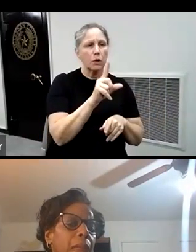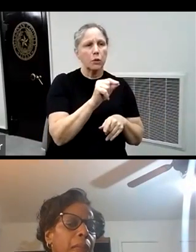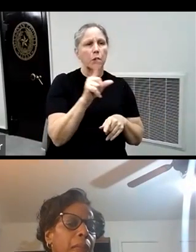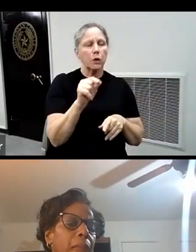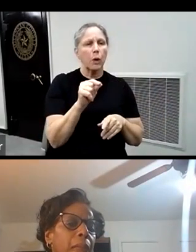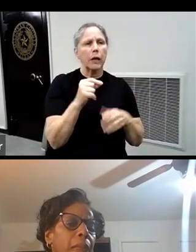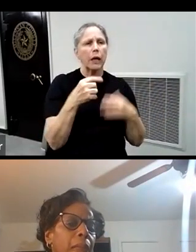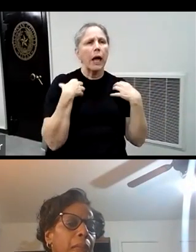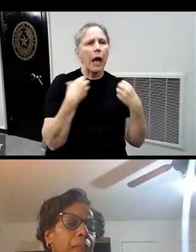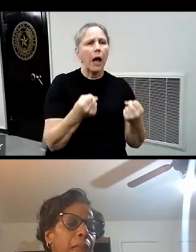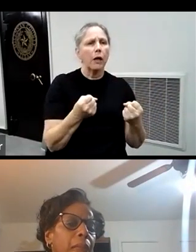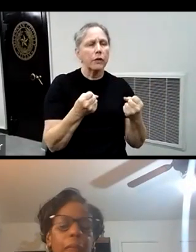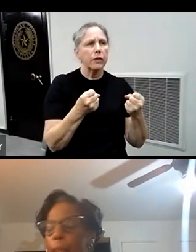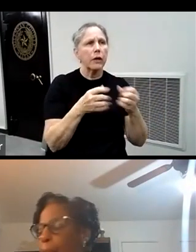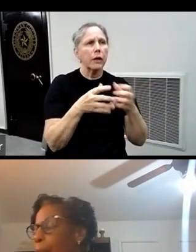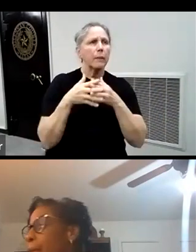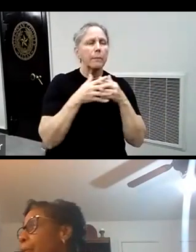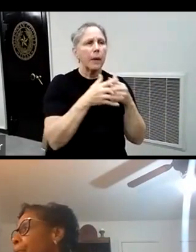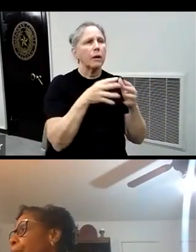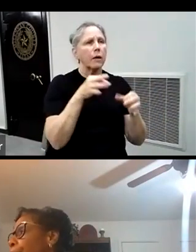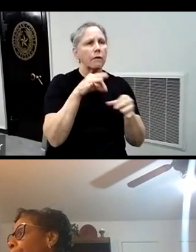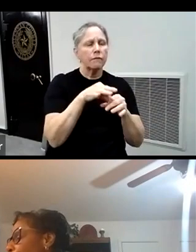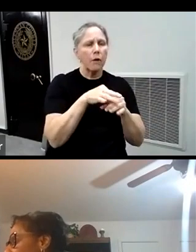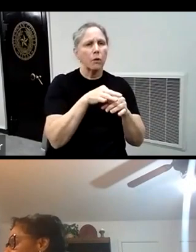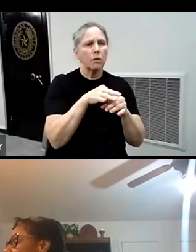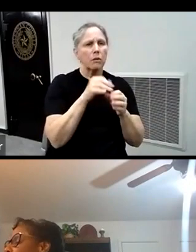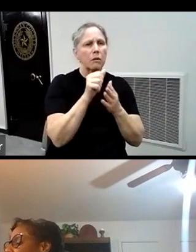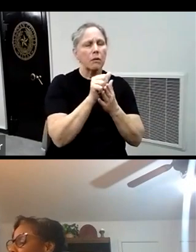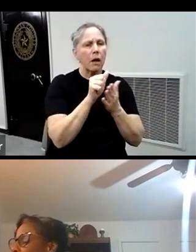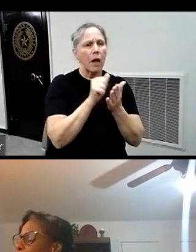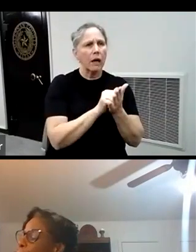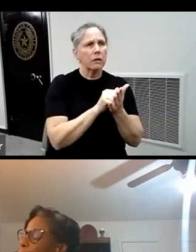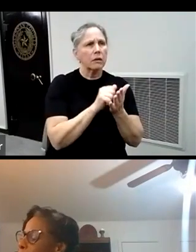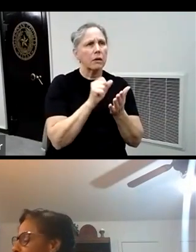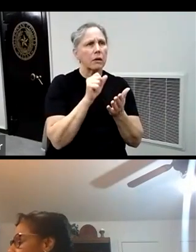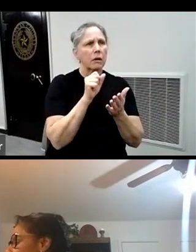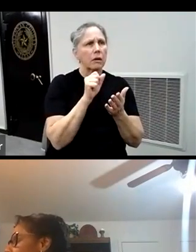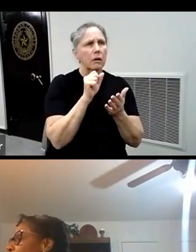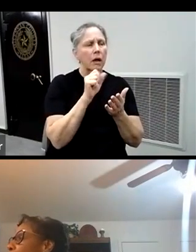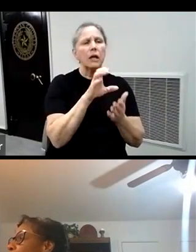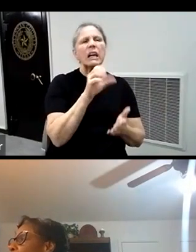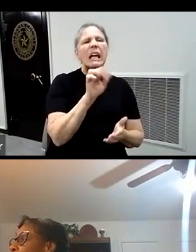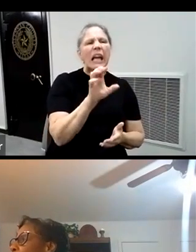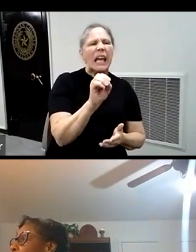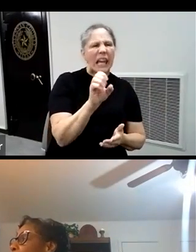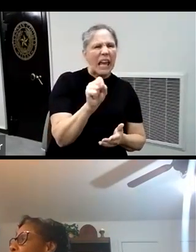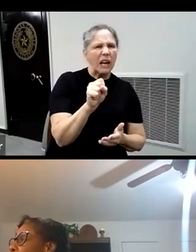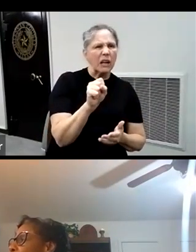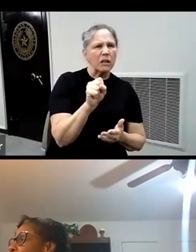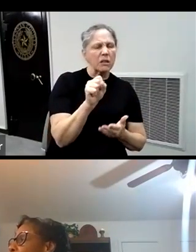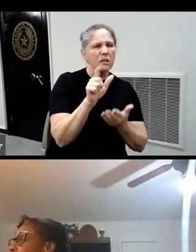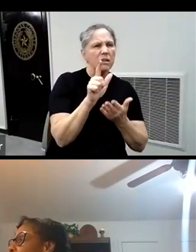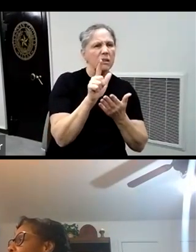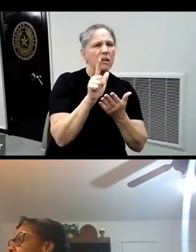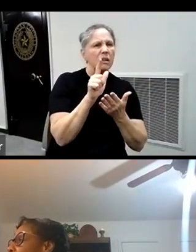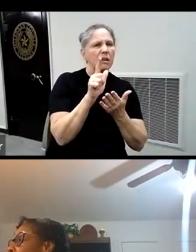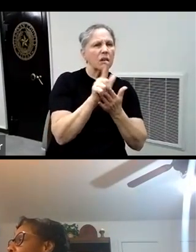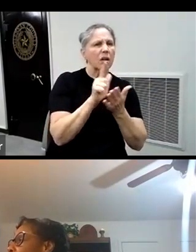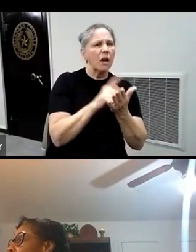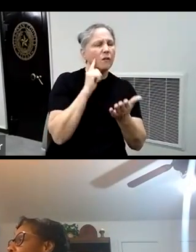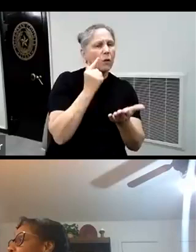2020 Help America Vote Act and the CARES Act